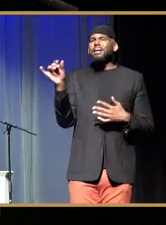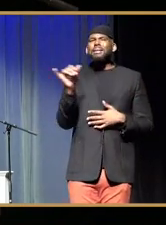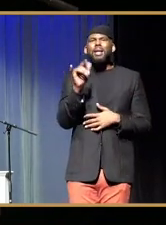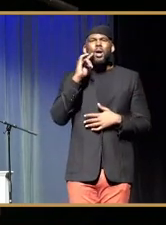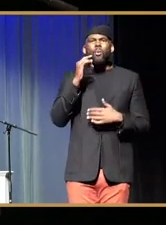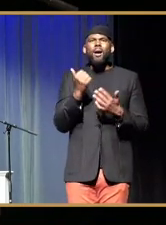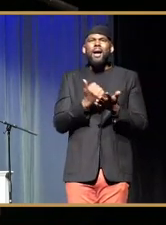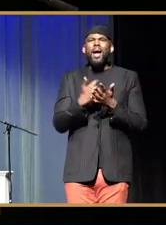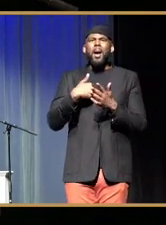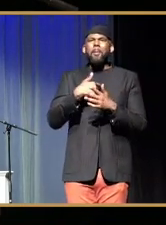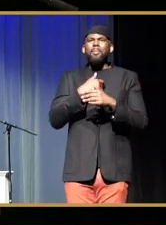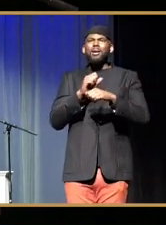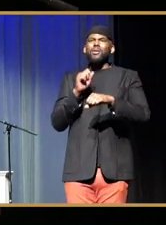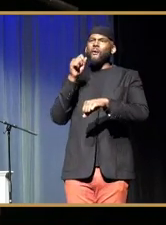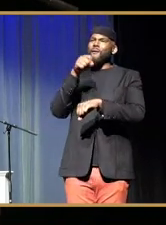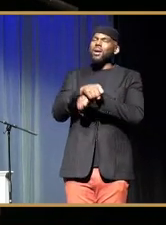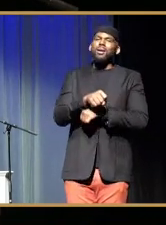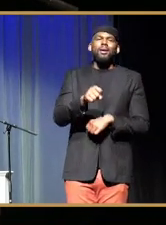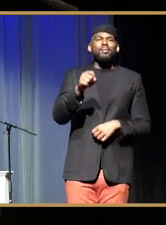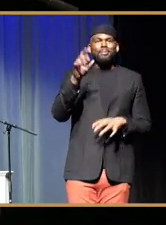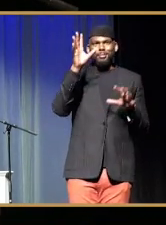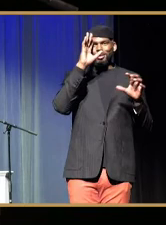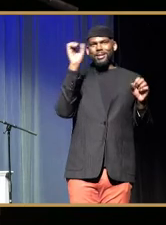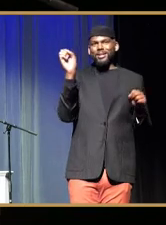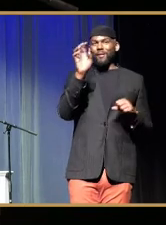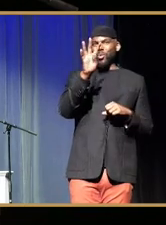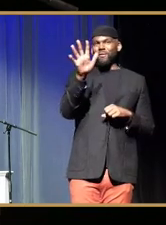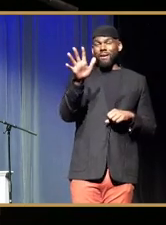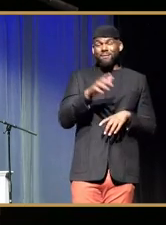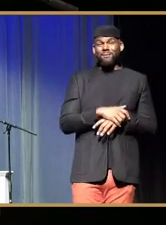overcome 45. They teach us